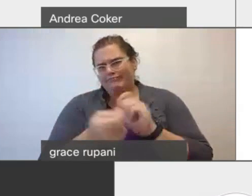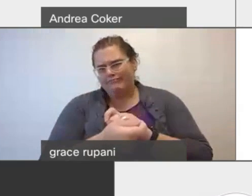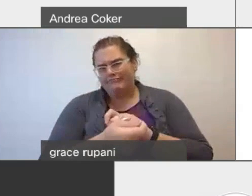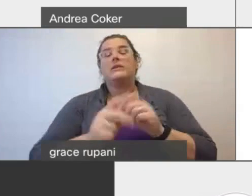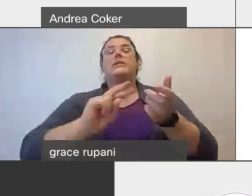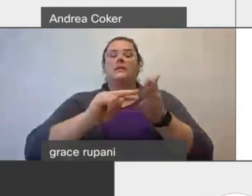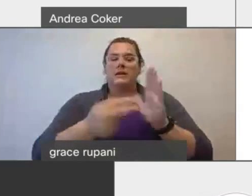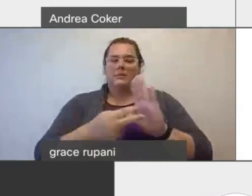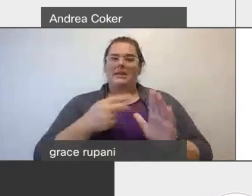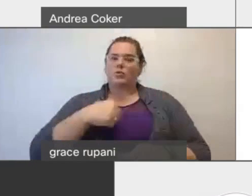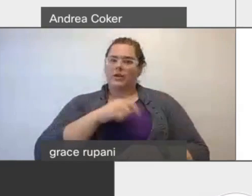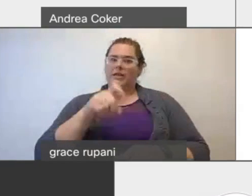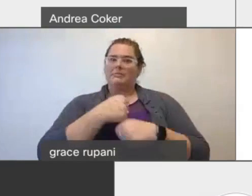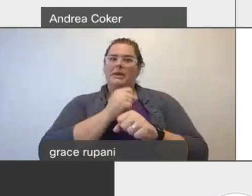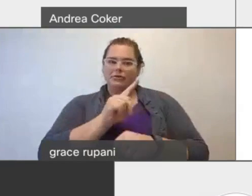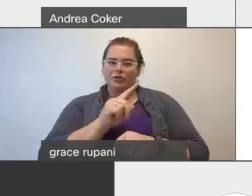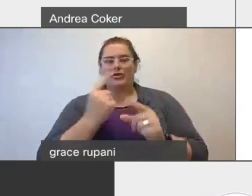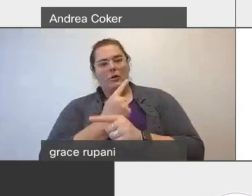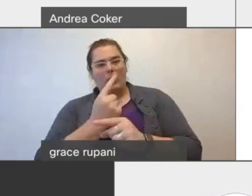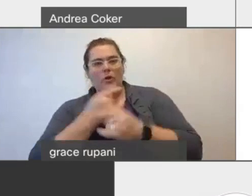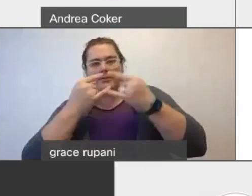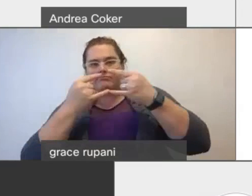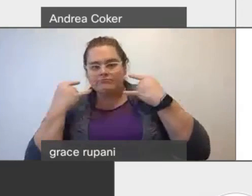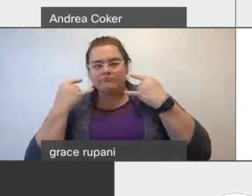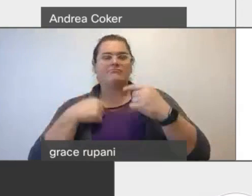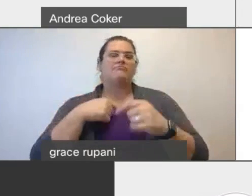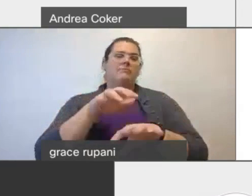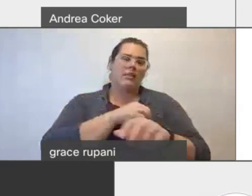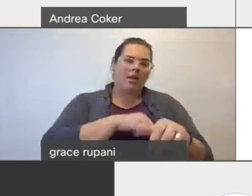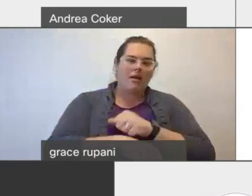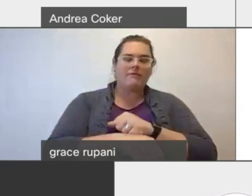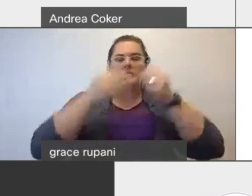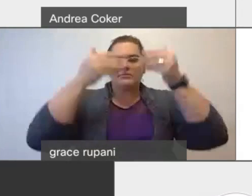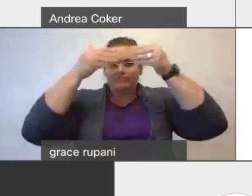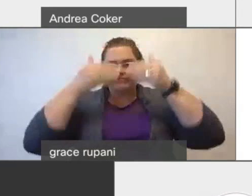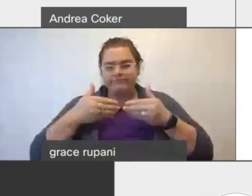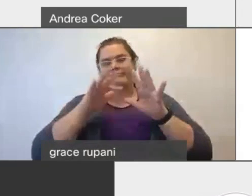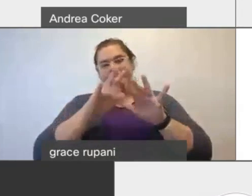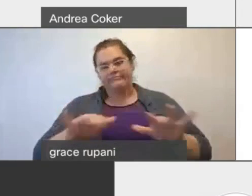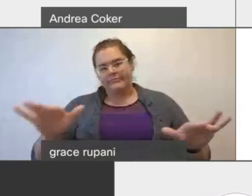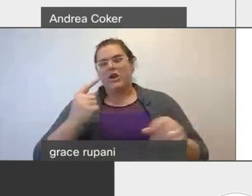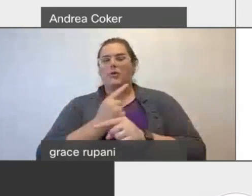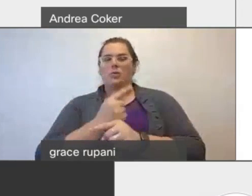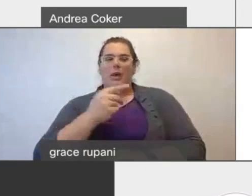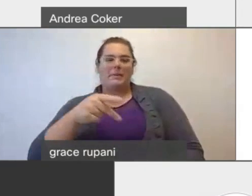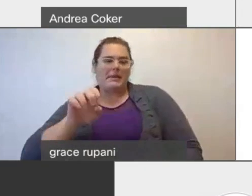health in providing supports for people. We did see, I don't remember, was it last week or the week before, we saw